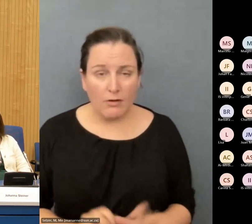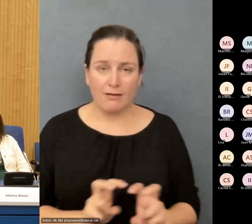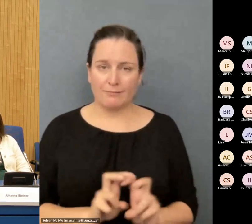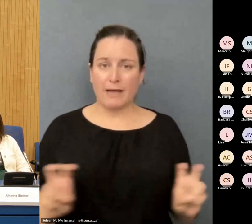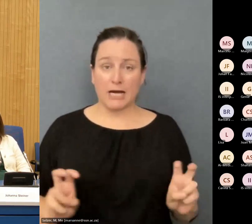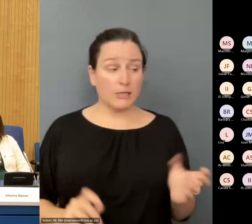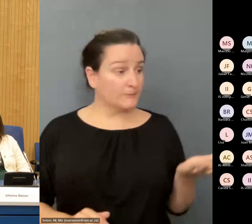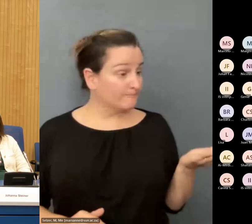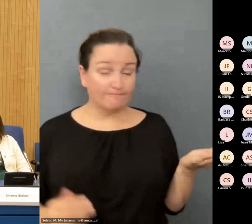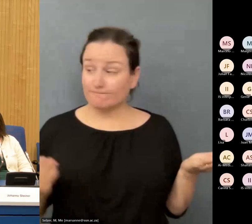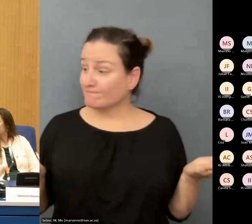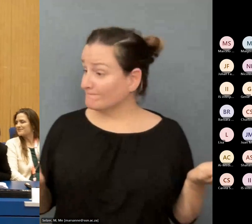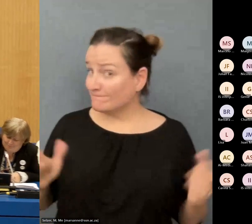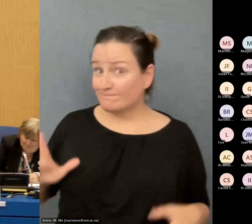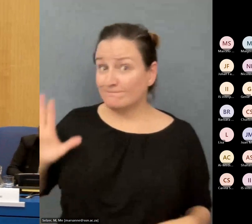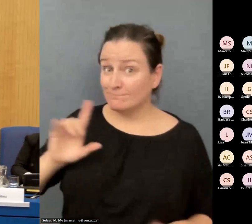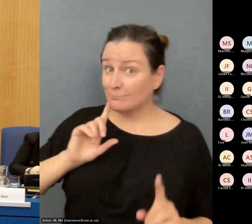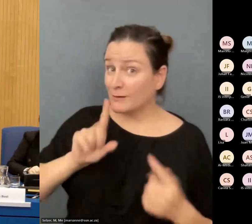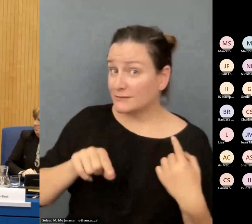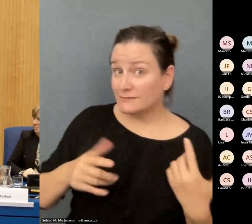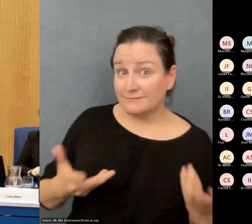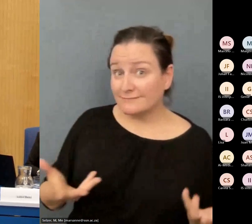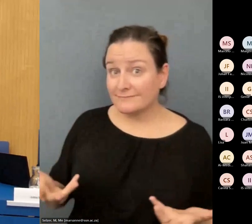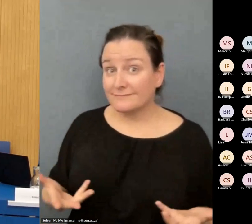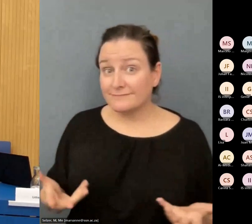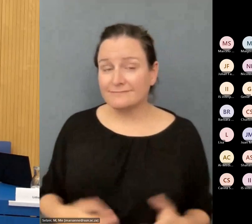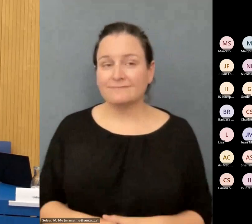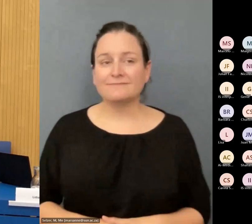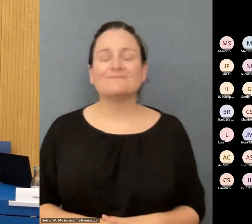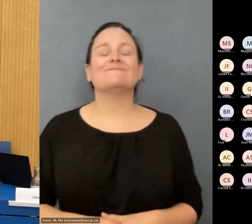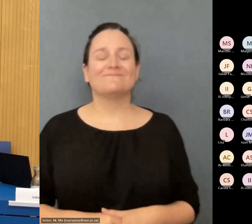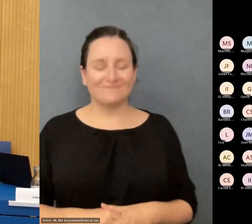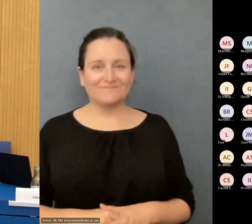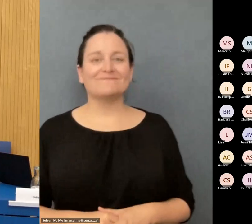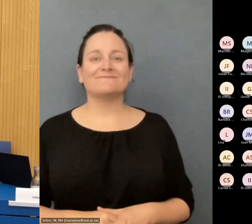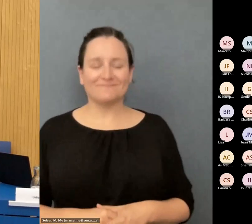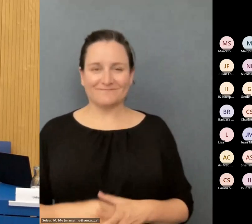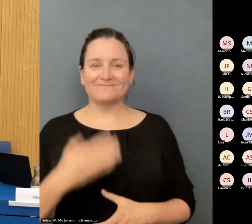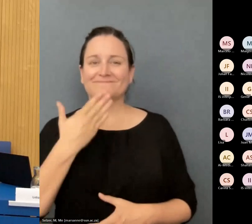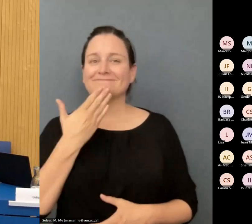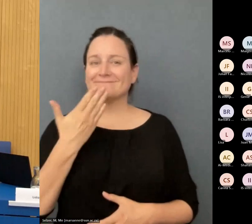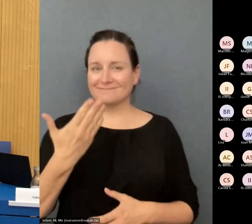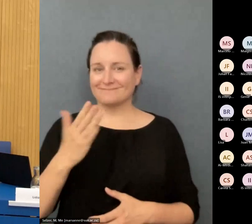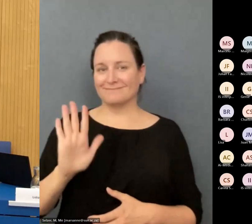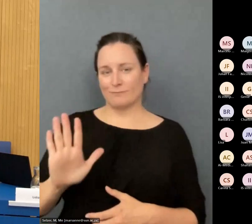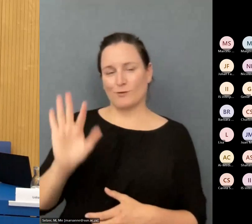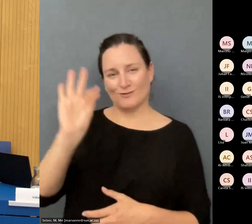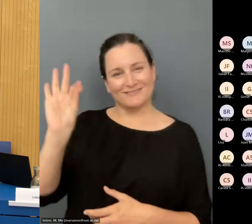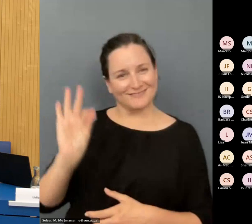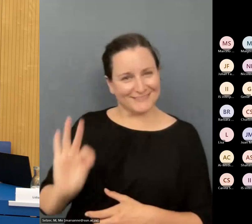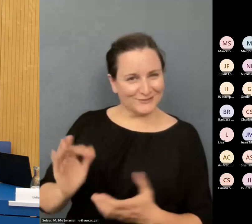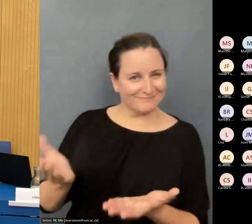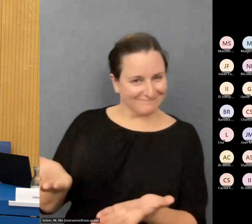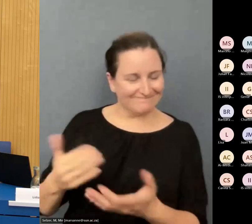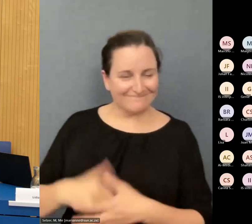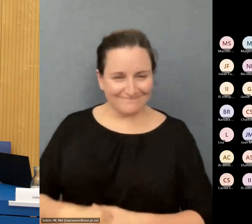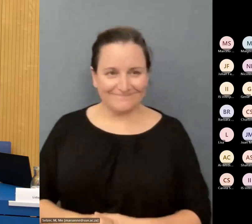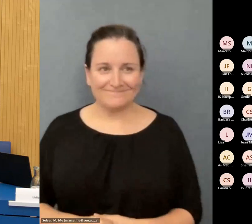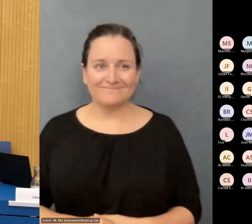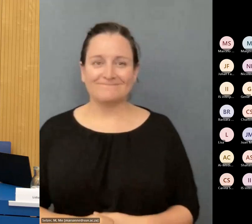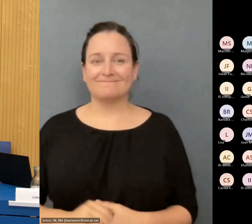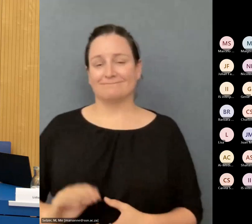Okay, so go, Nasa. Thank you. Thank you for your question and your